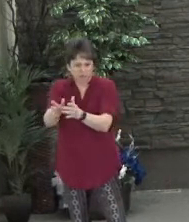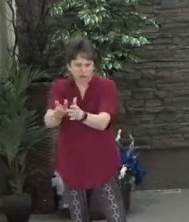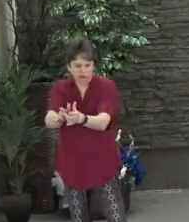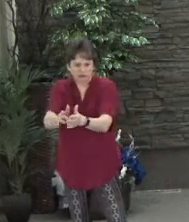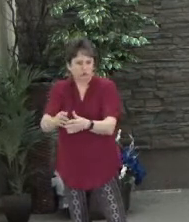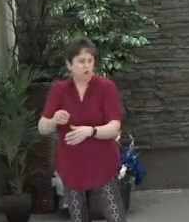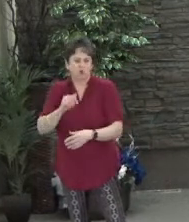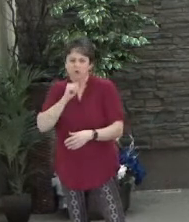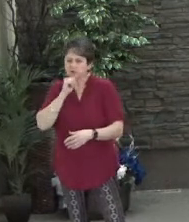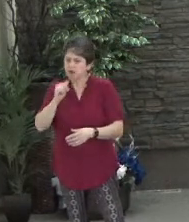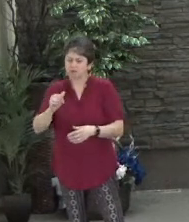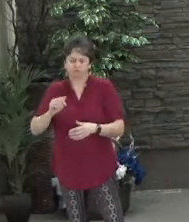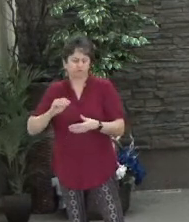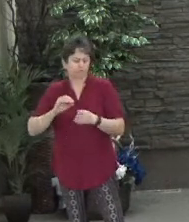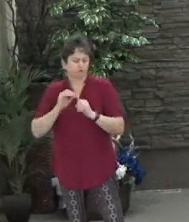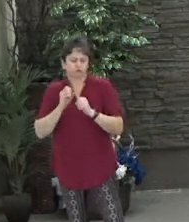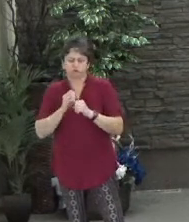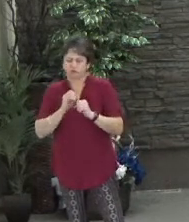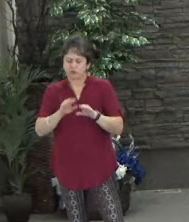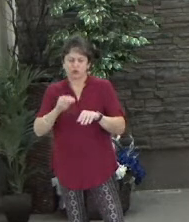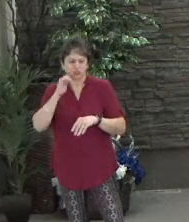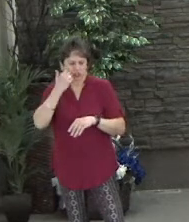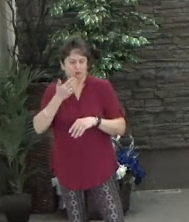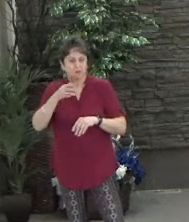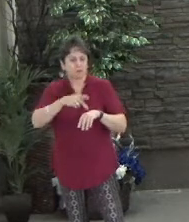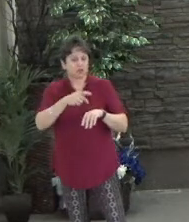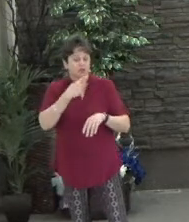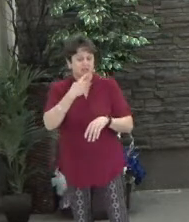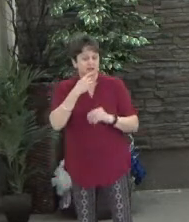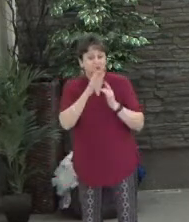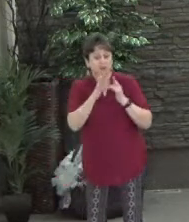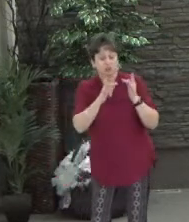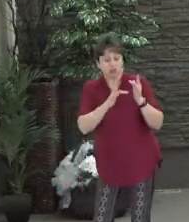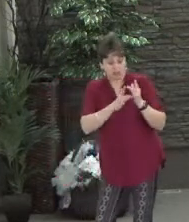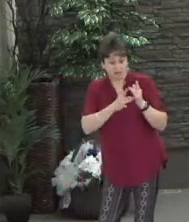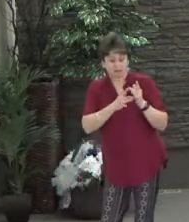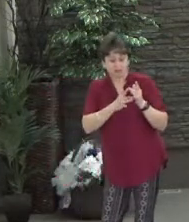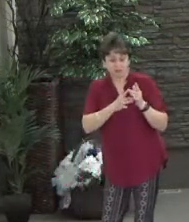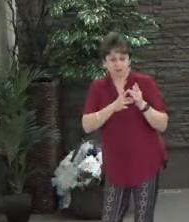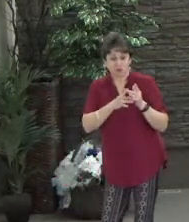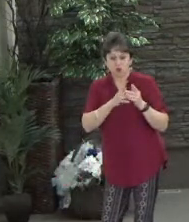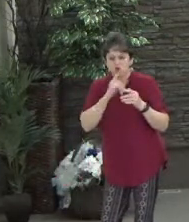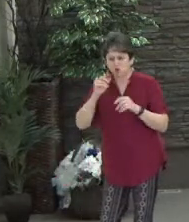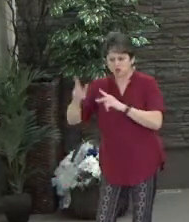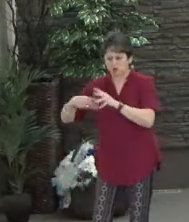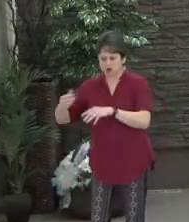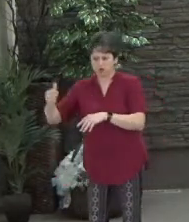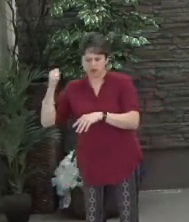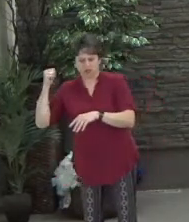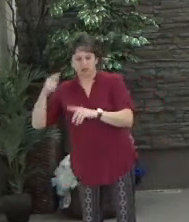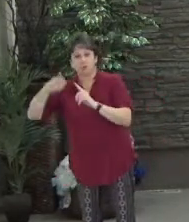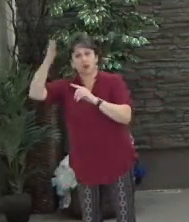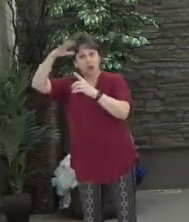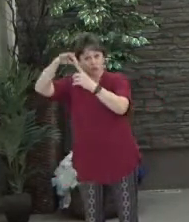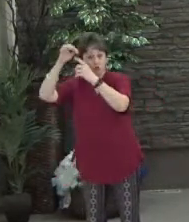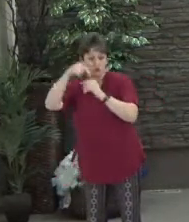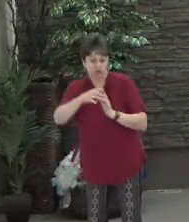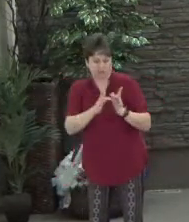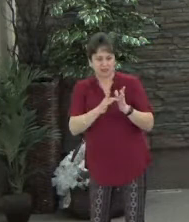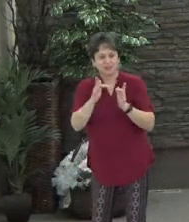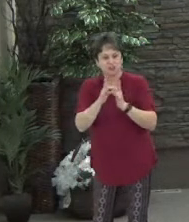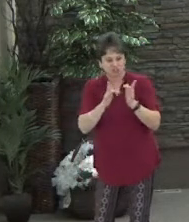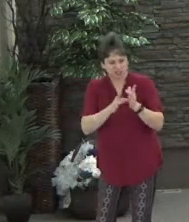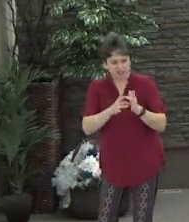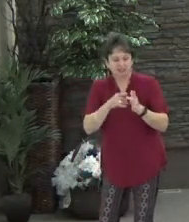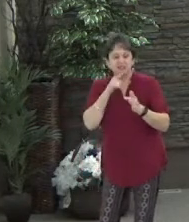be put to shame." Peter says, Jesus, who was rejected but was chosen by God,